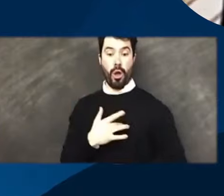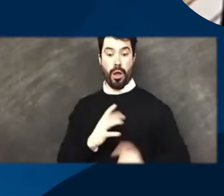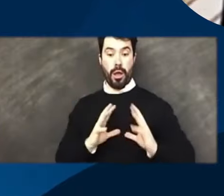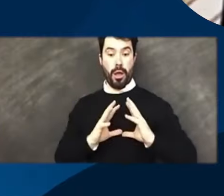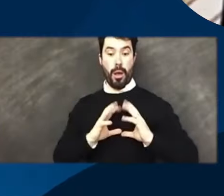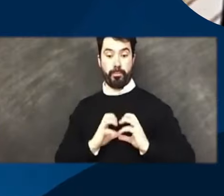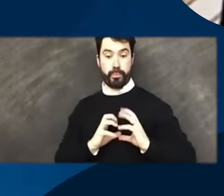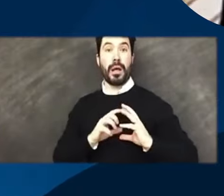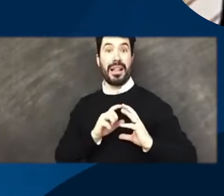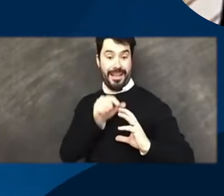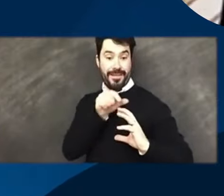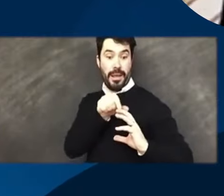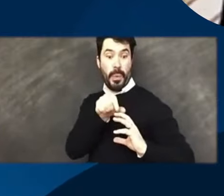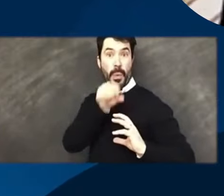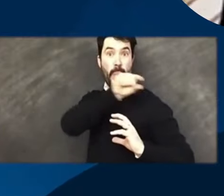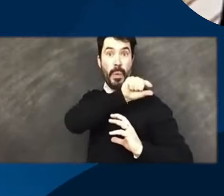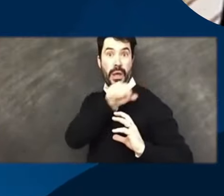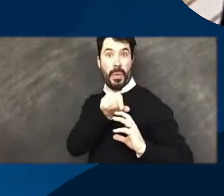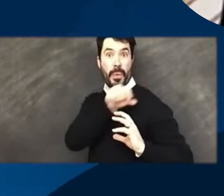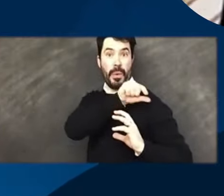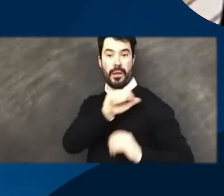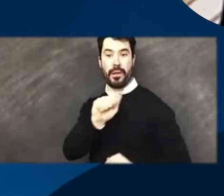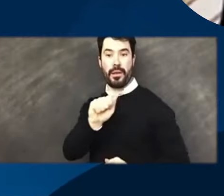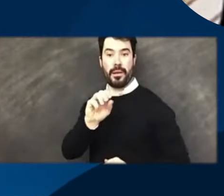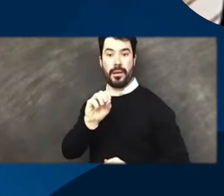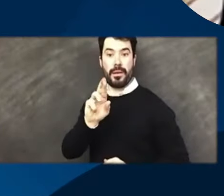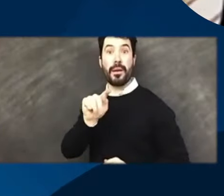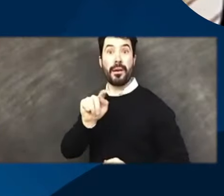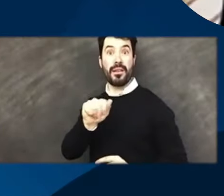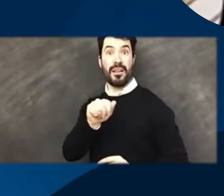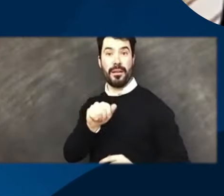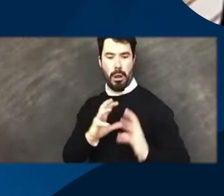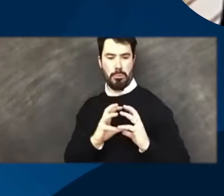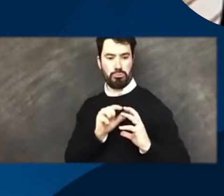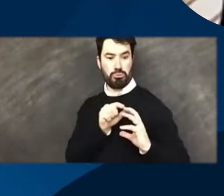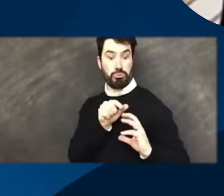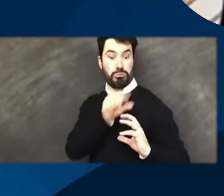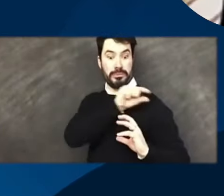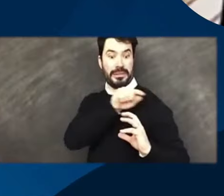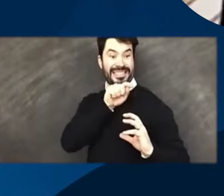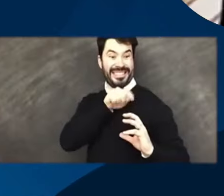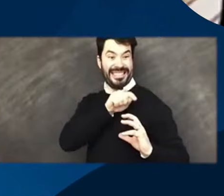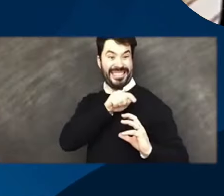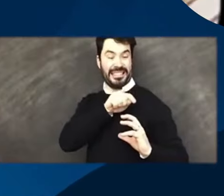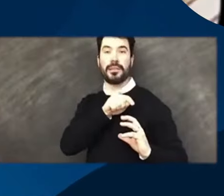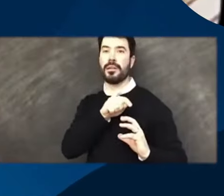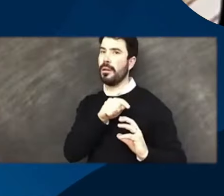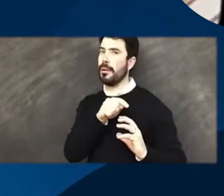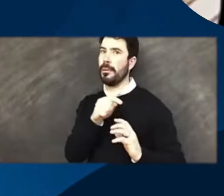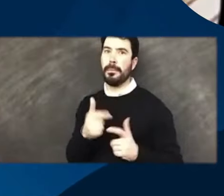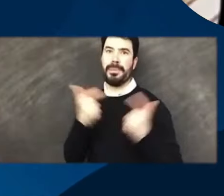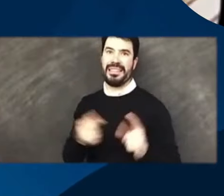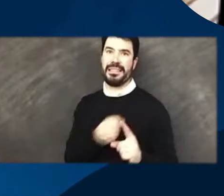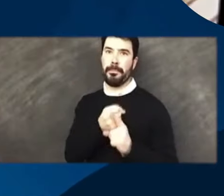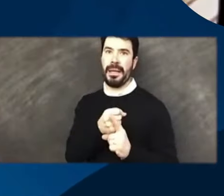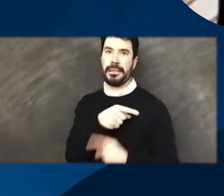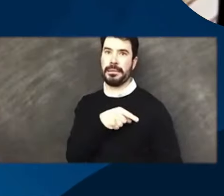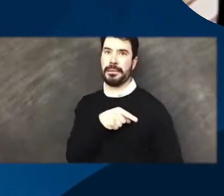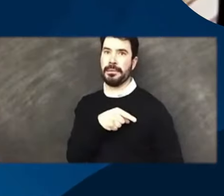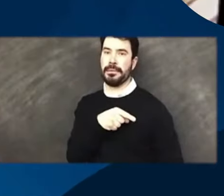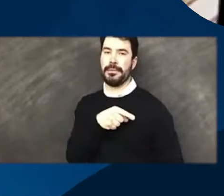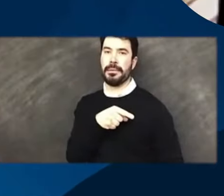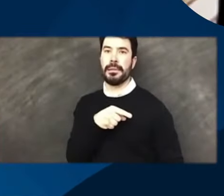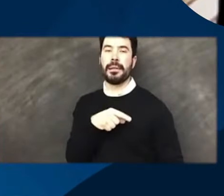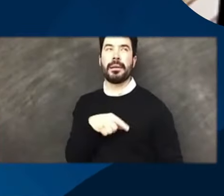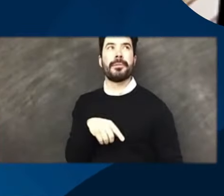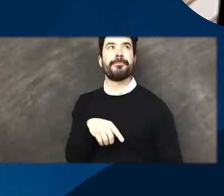ventricle, where kind of it becomes more compliant. It shouldn't